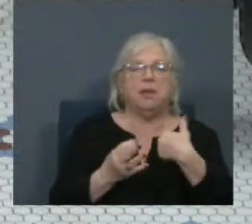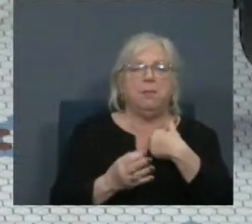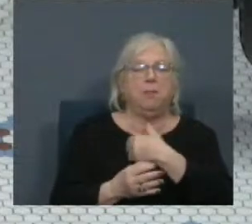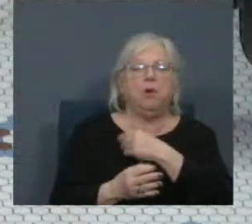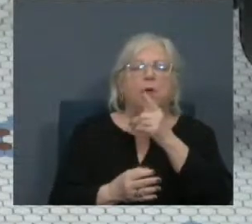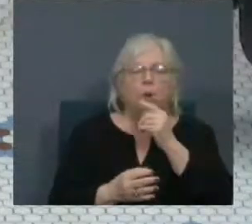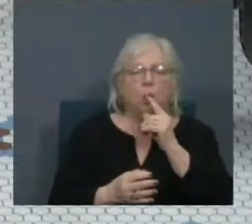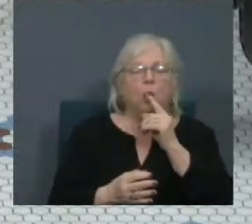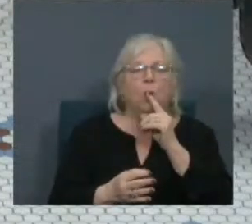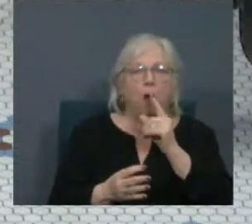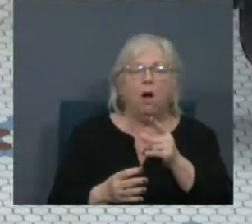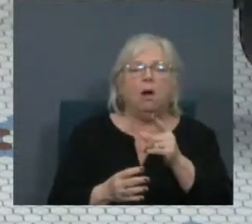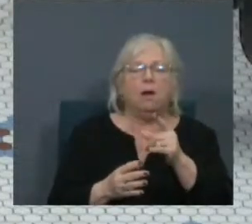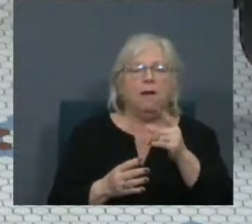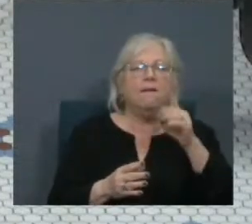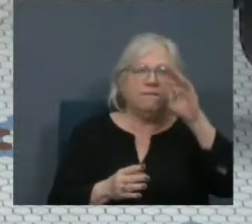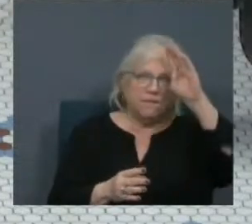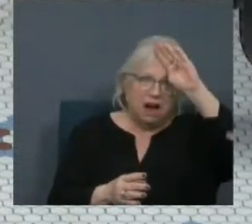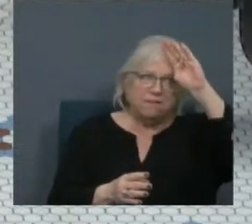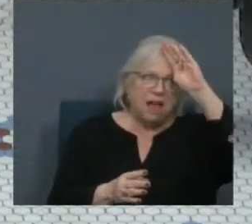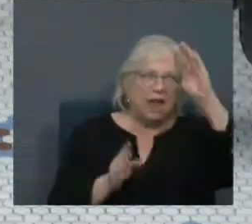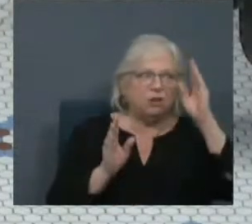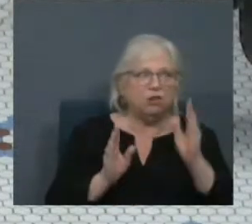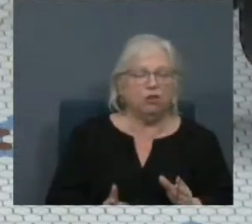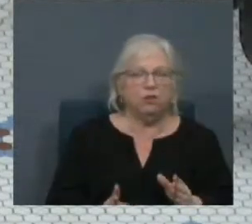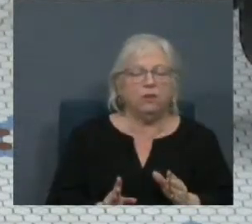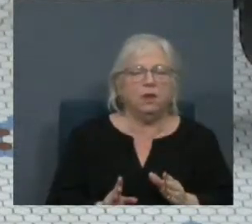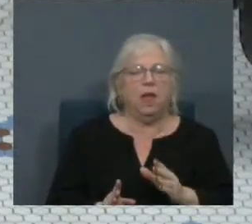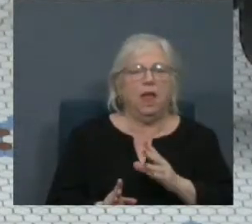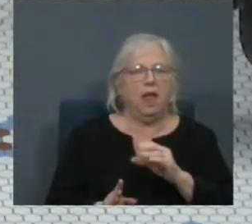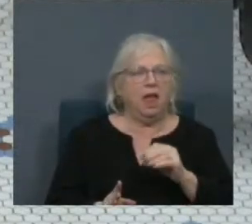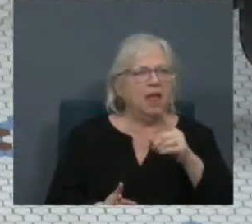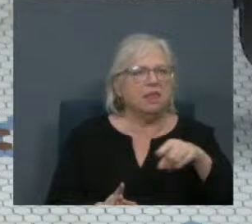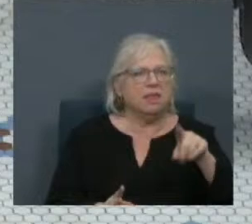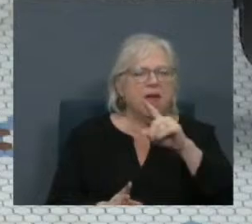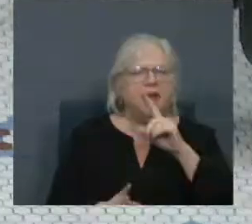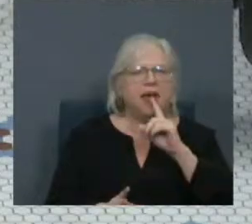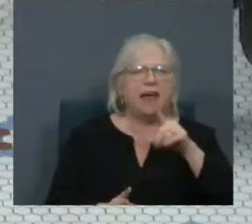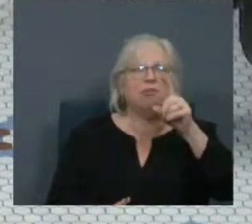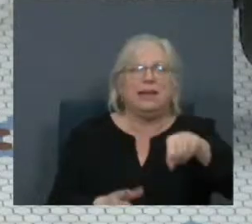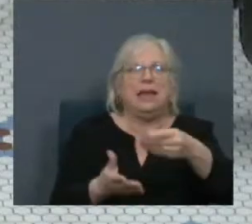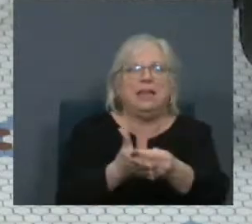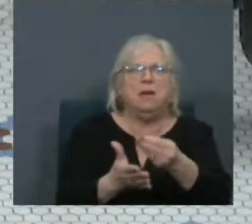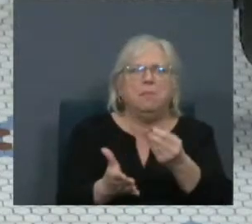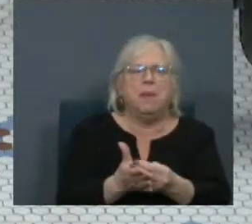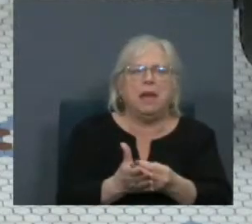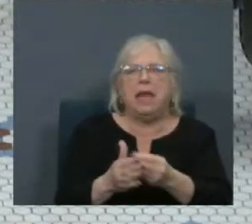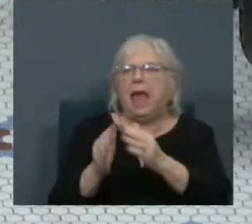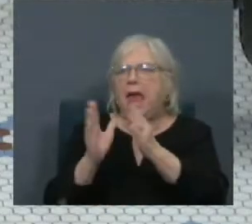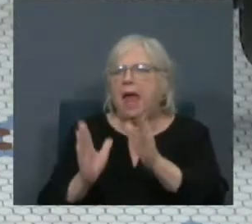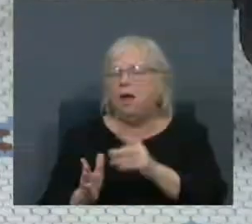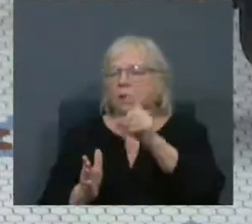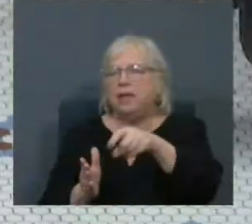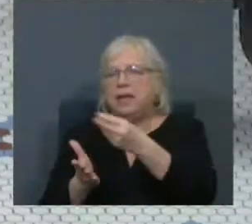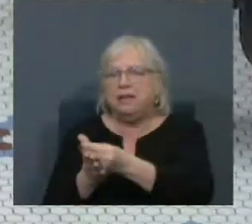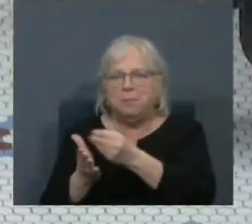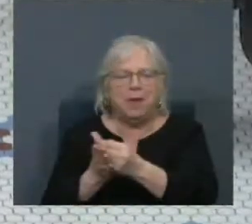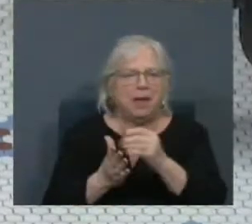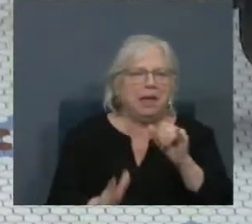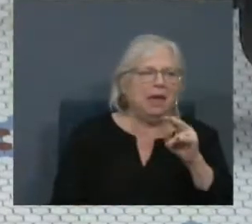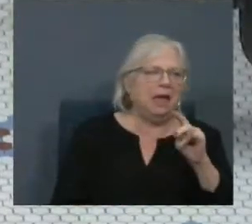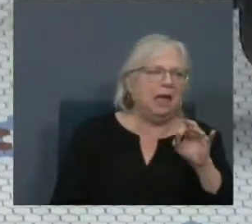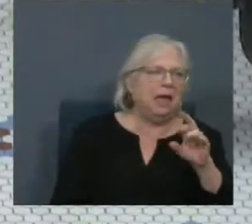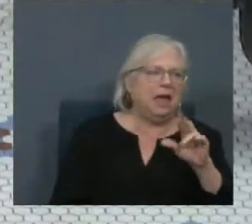are firefighters, and they actually need the money. Housing needs money.